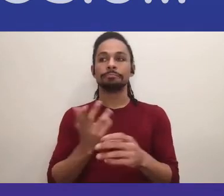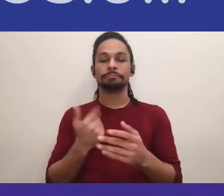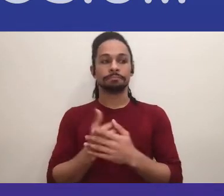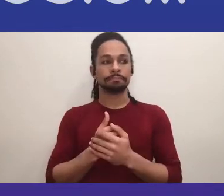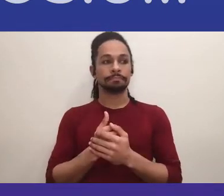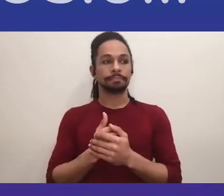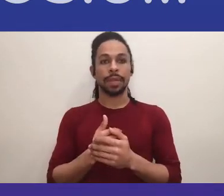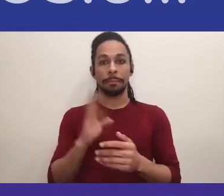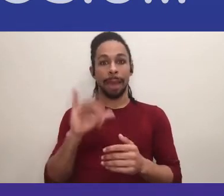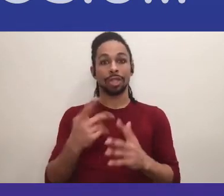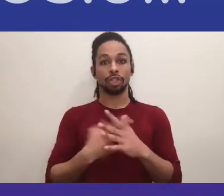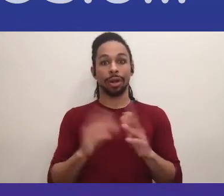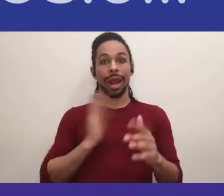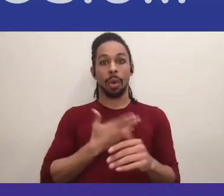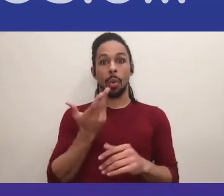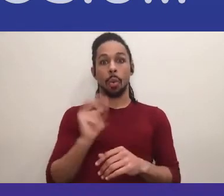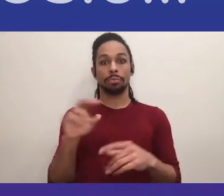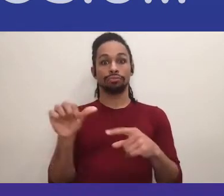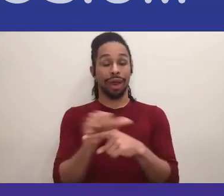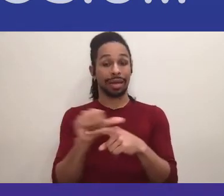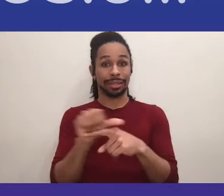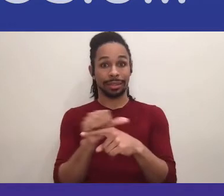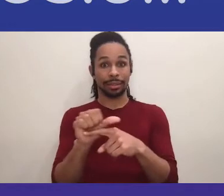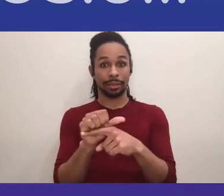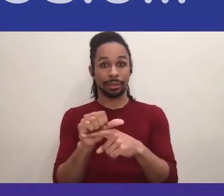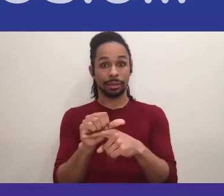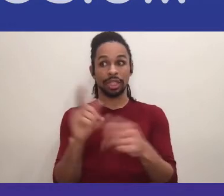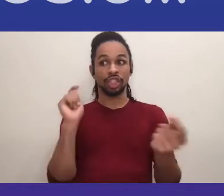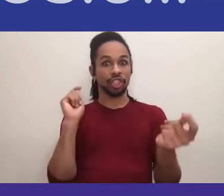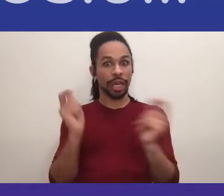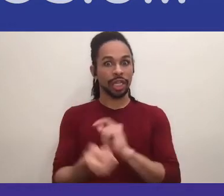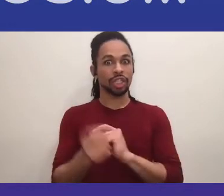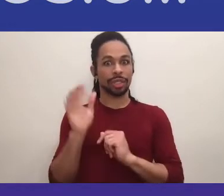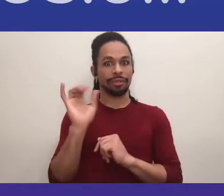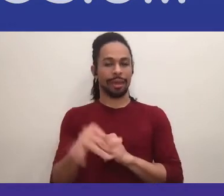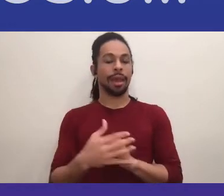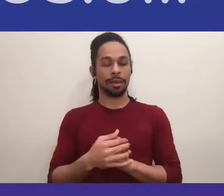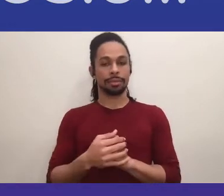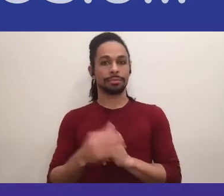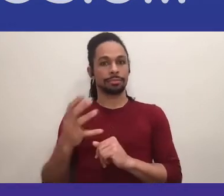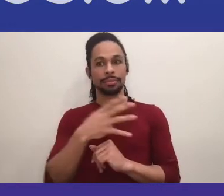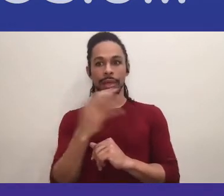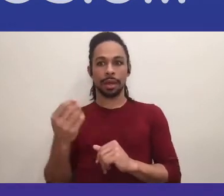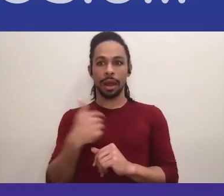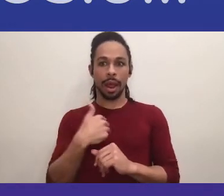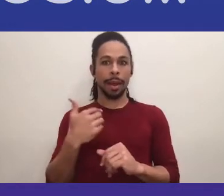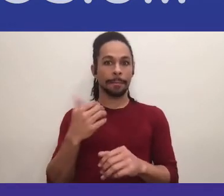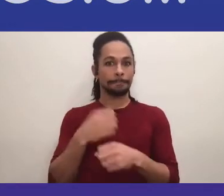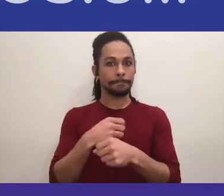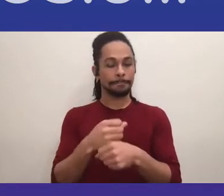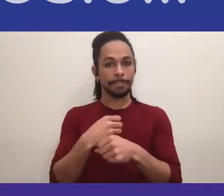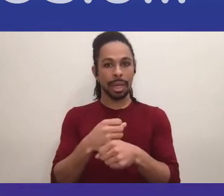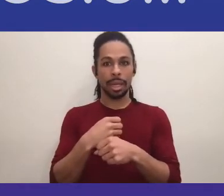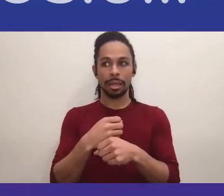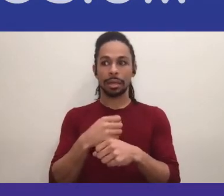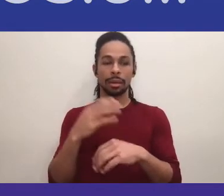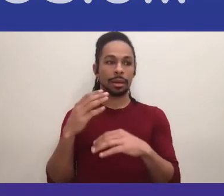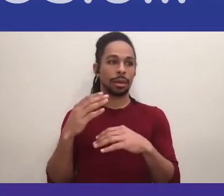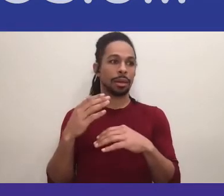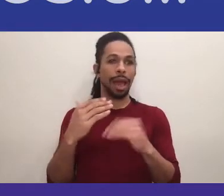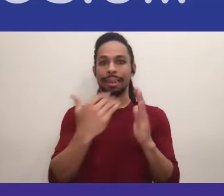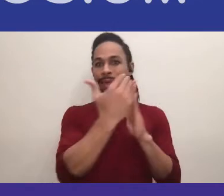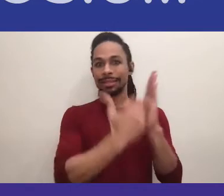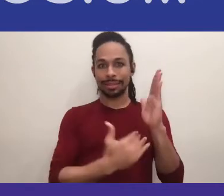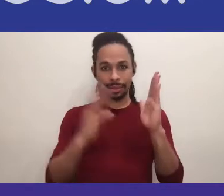own practicing, changing that. So, and I make a list of things that